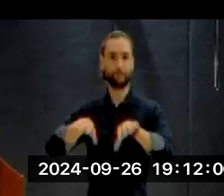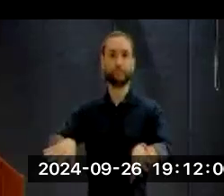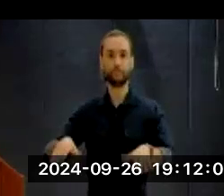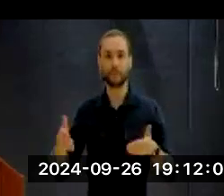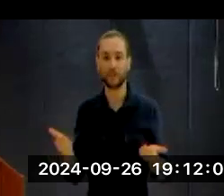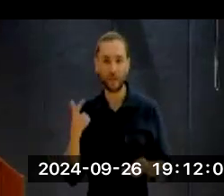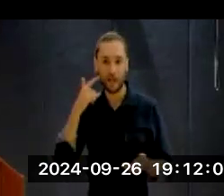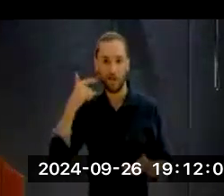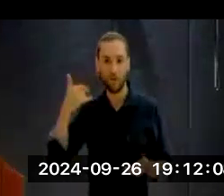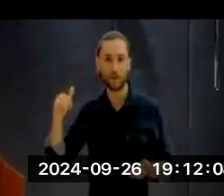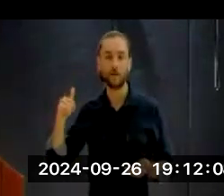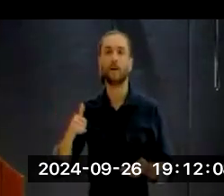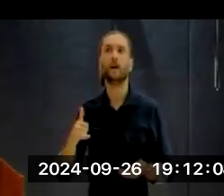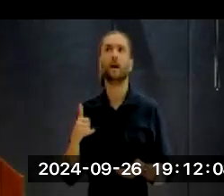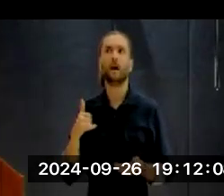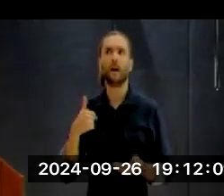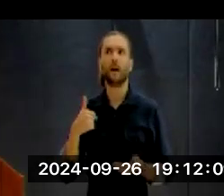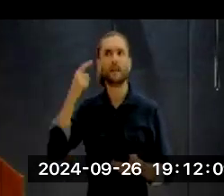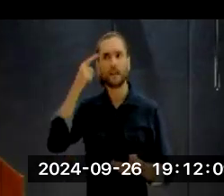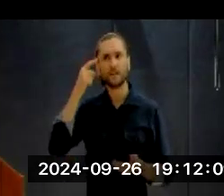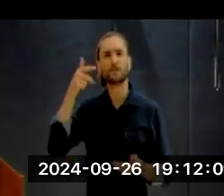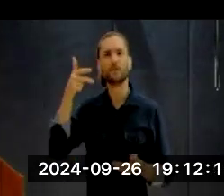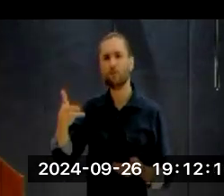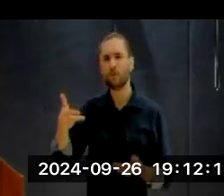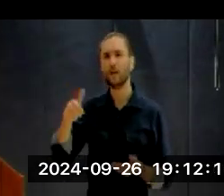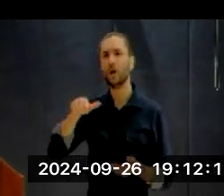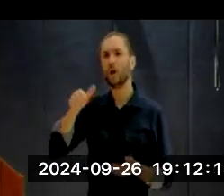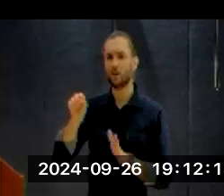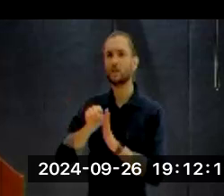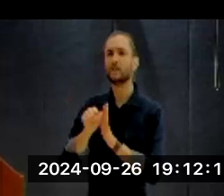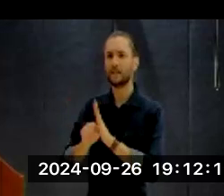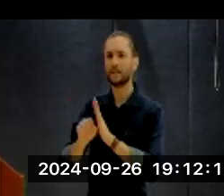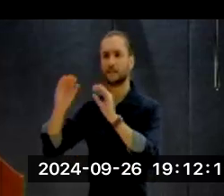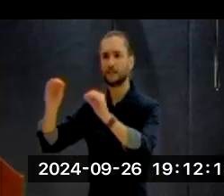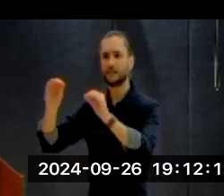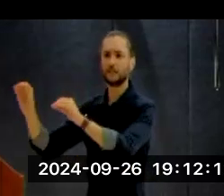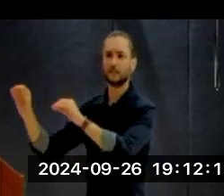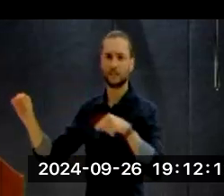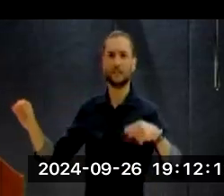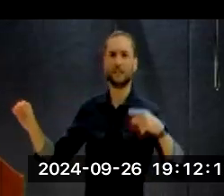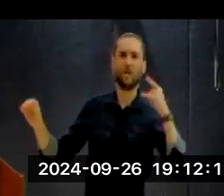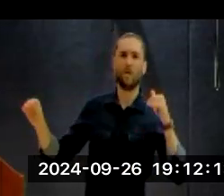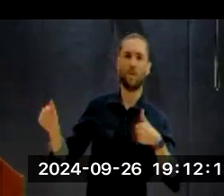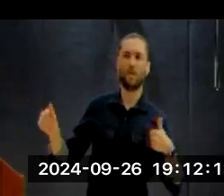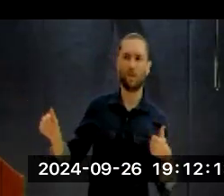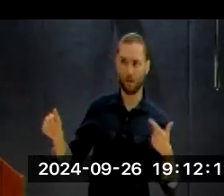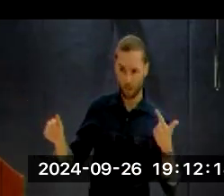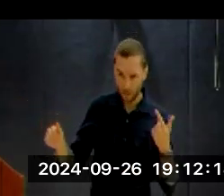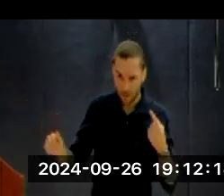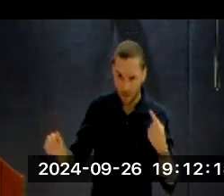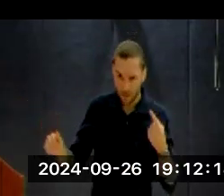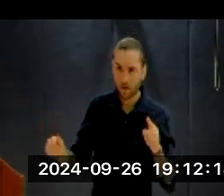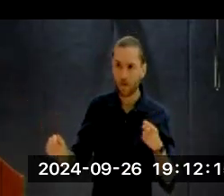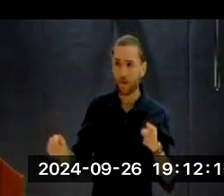know, I believe there's 3 other states who already teach it. Why isn't California teaching it? This was passed